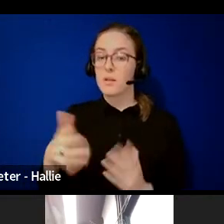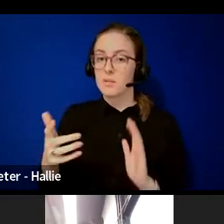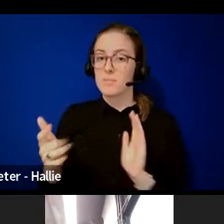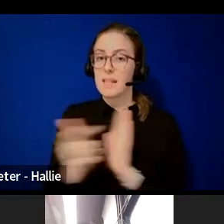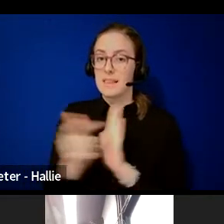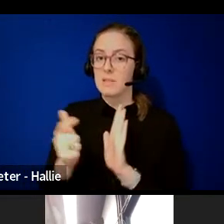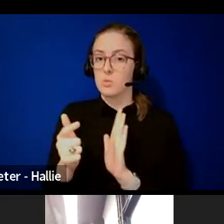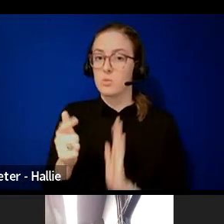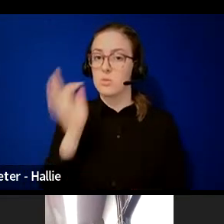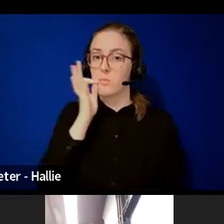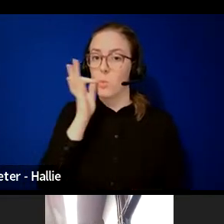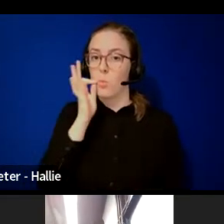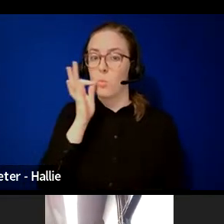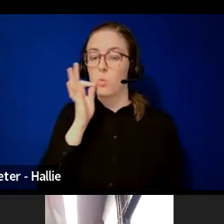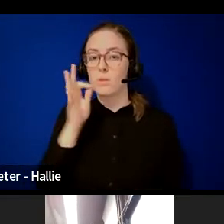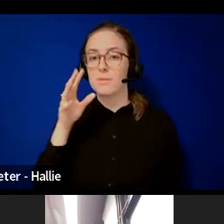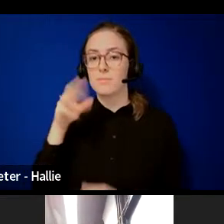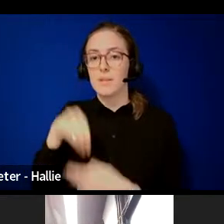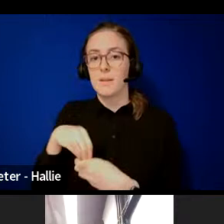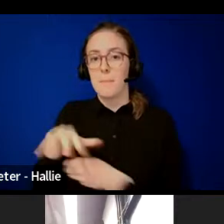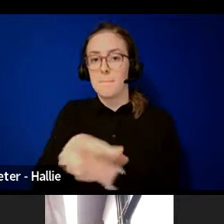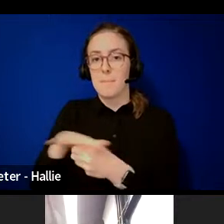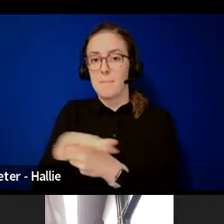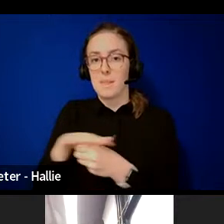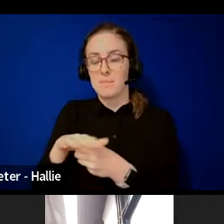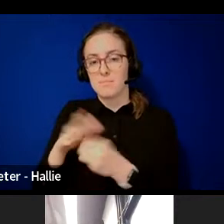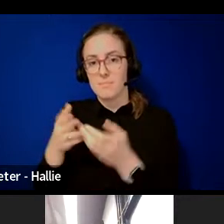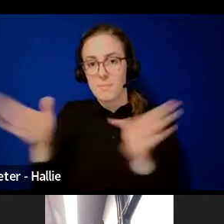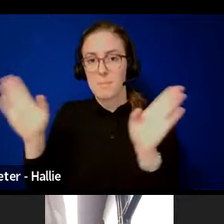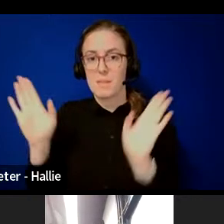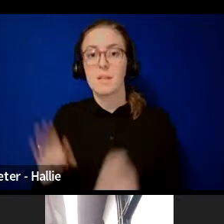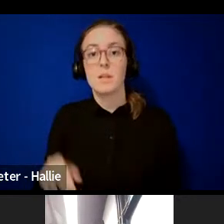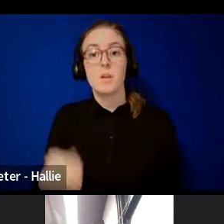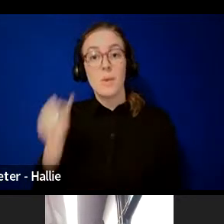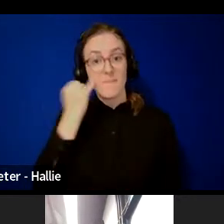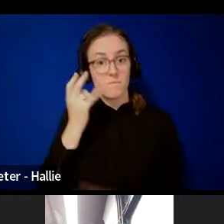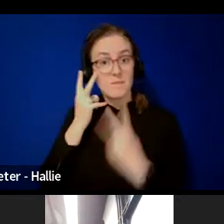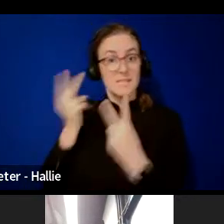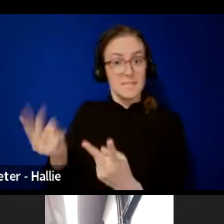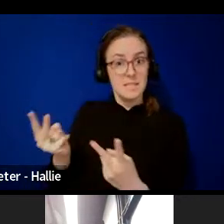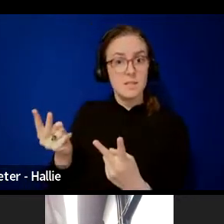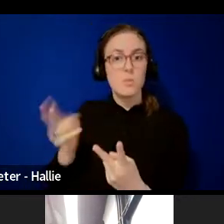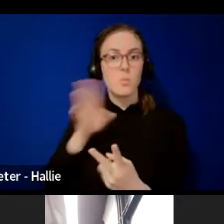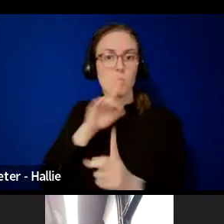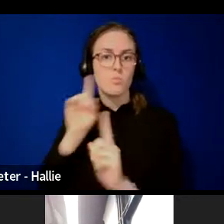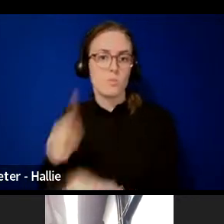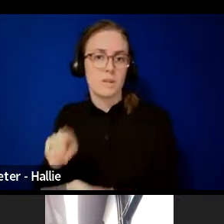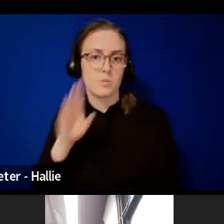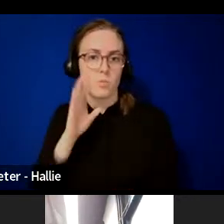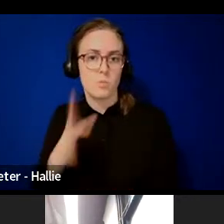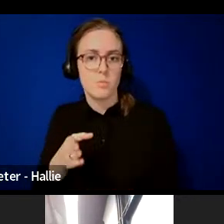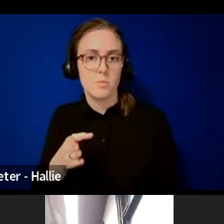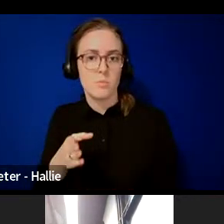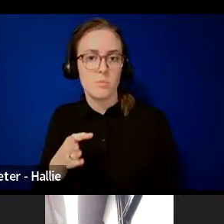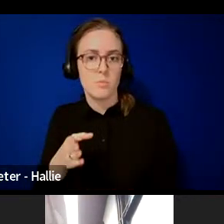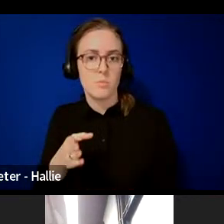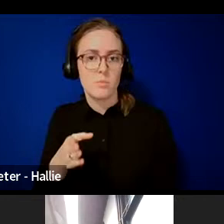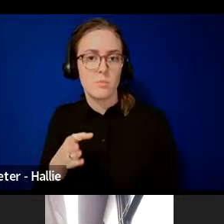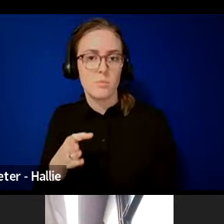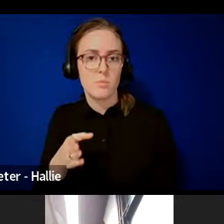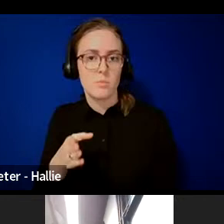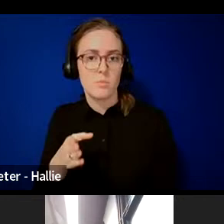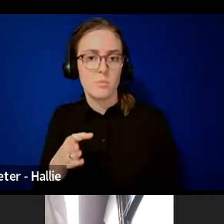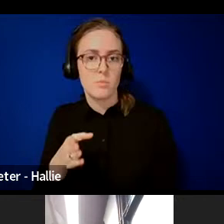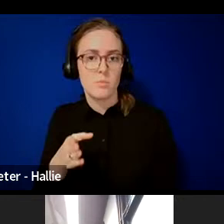public space. So if we see an illegal act, we're going to act on it. Officers, they should be making the arrests on that. There shouldn't